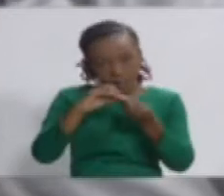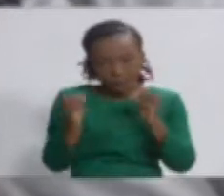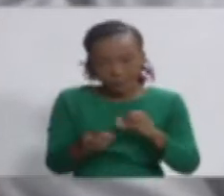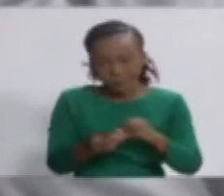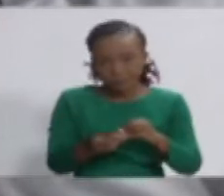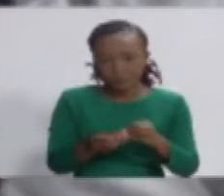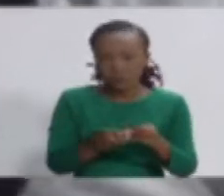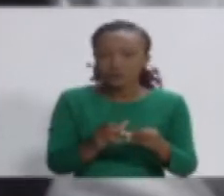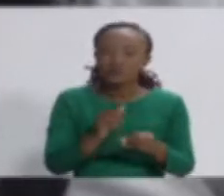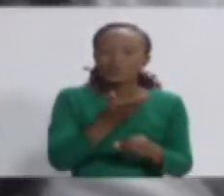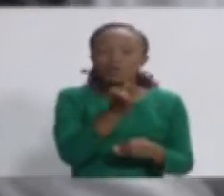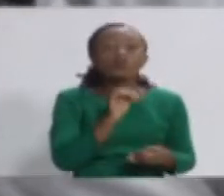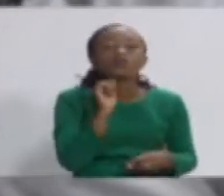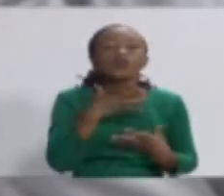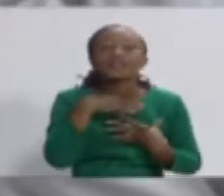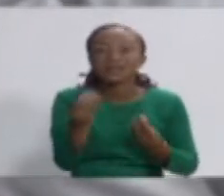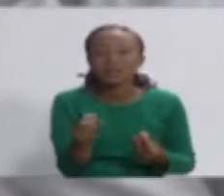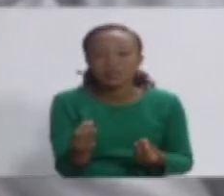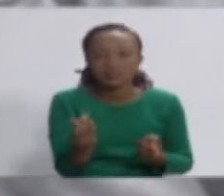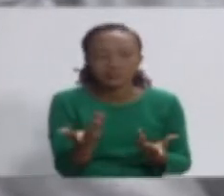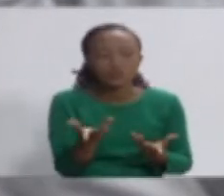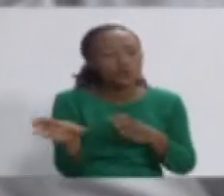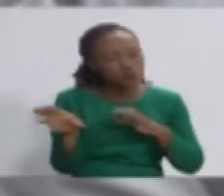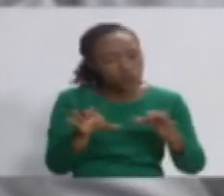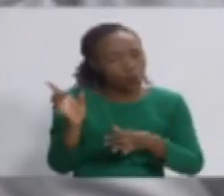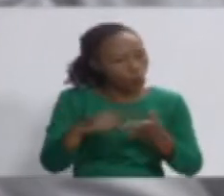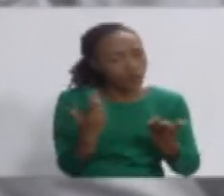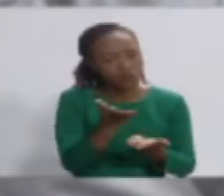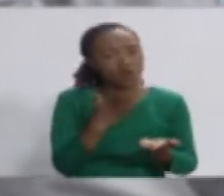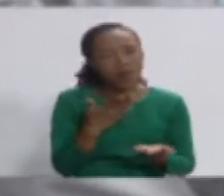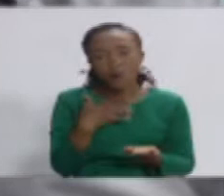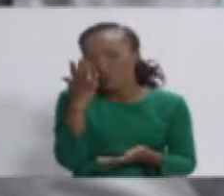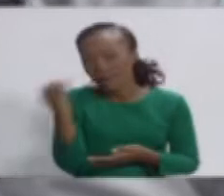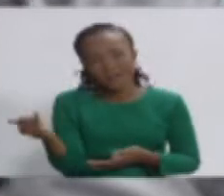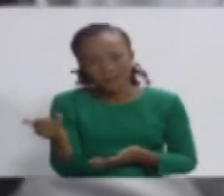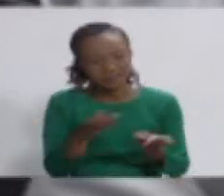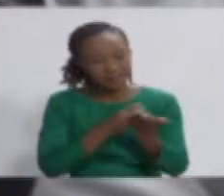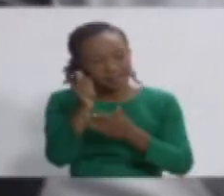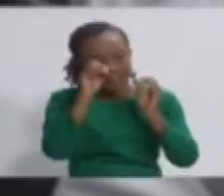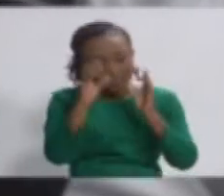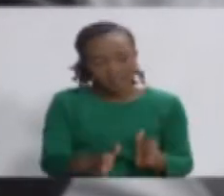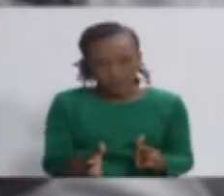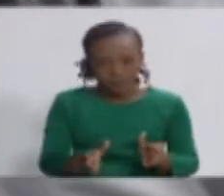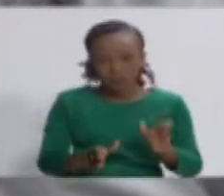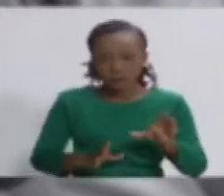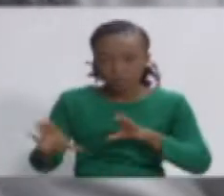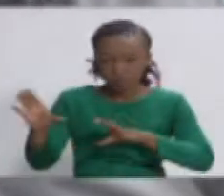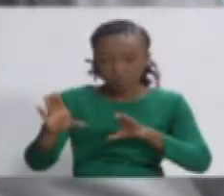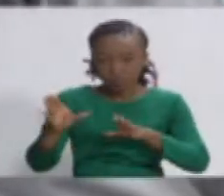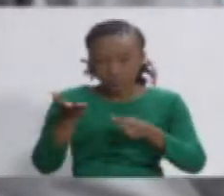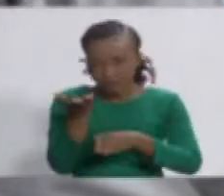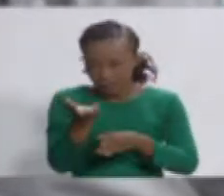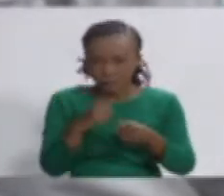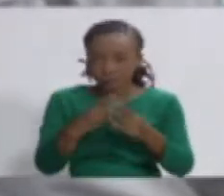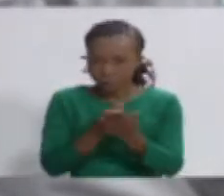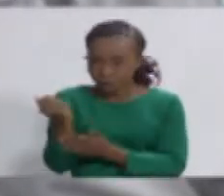you don't like it, then you can do whatever you want. Because we shall only pay the teachers that we know are available to be paid.